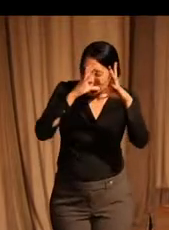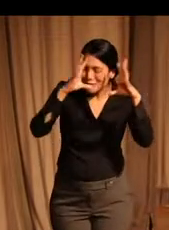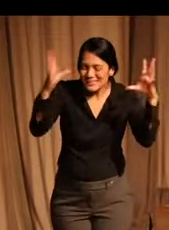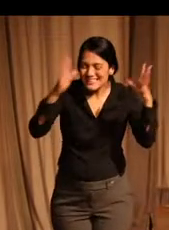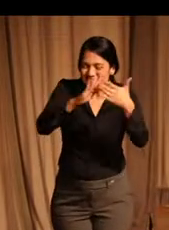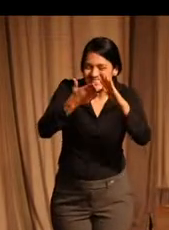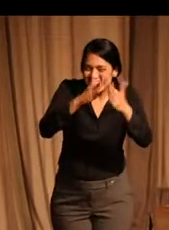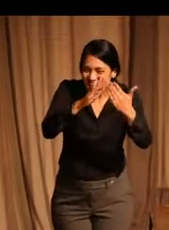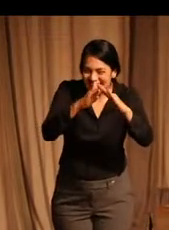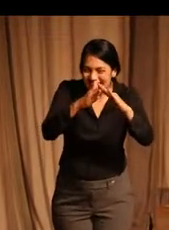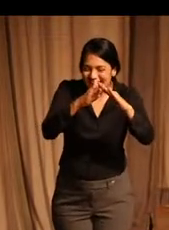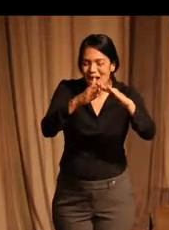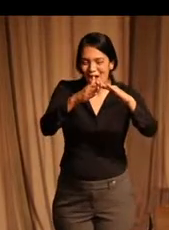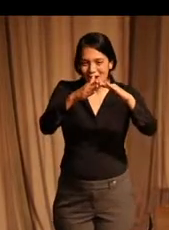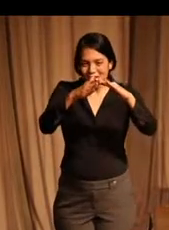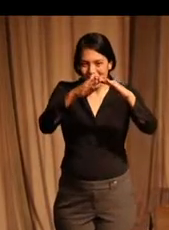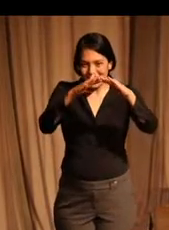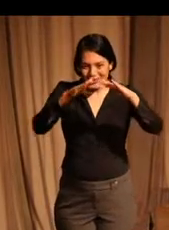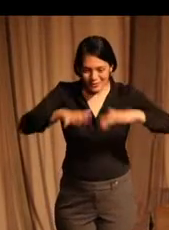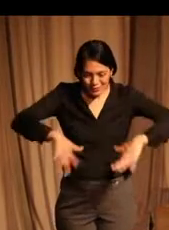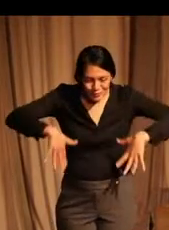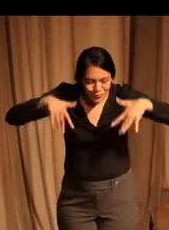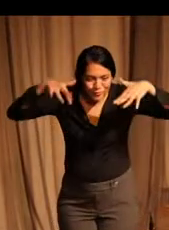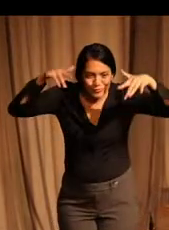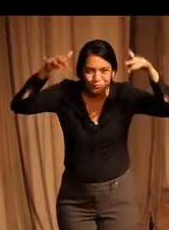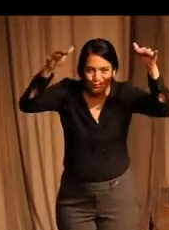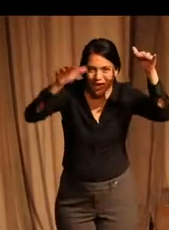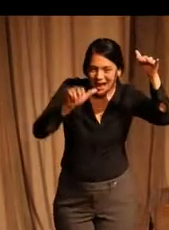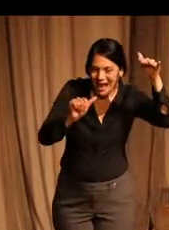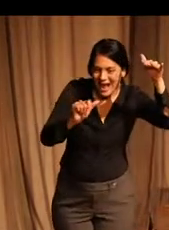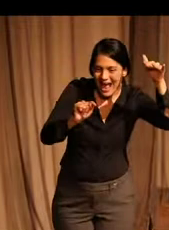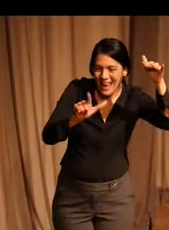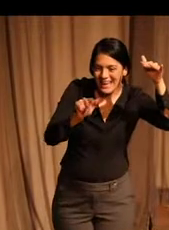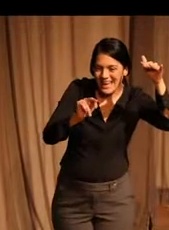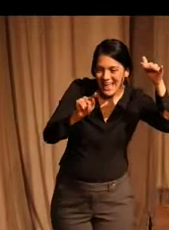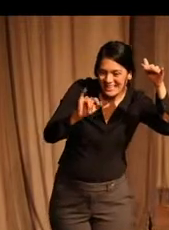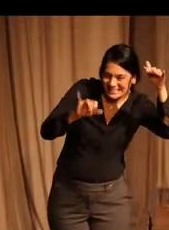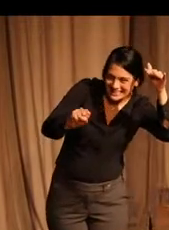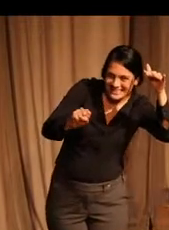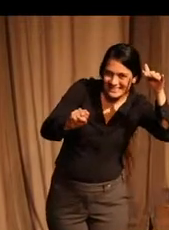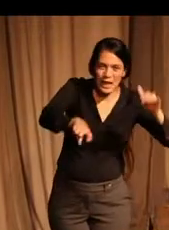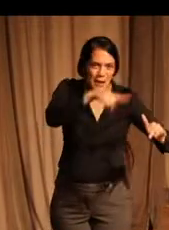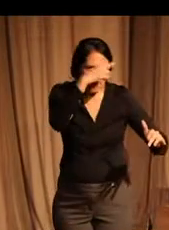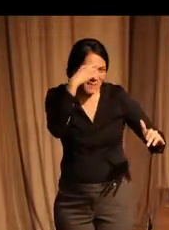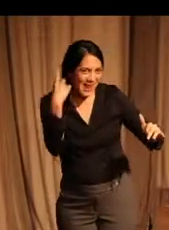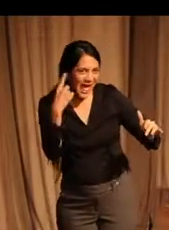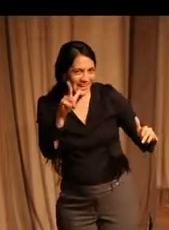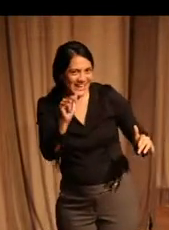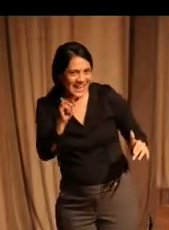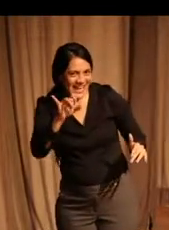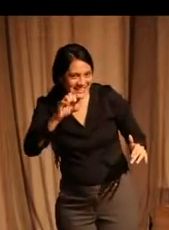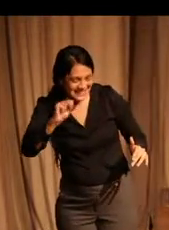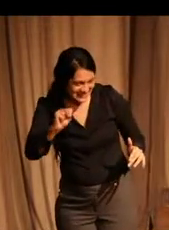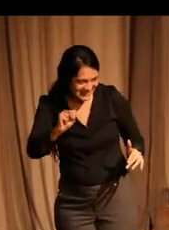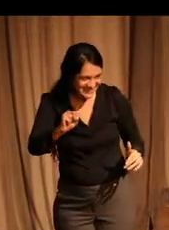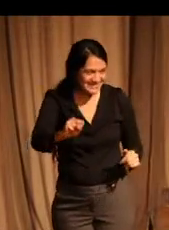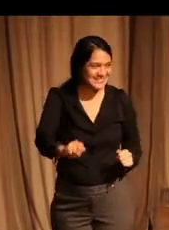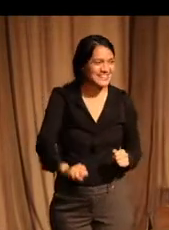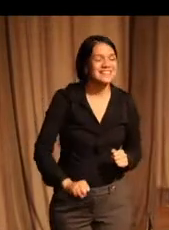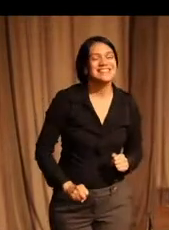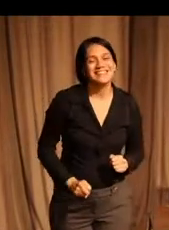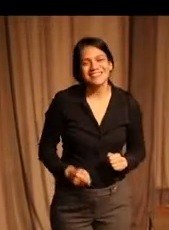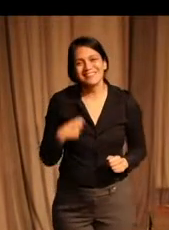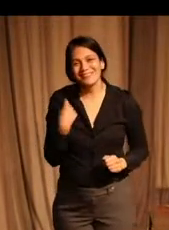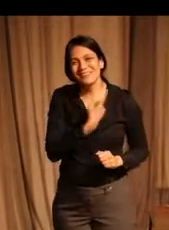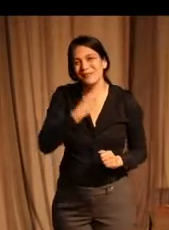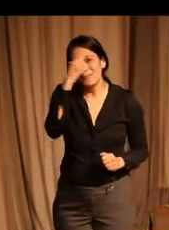like Atlantis. Black Atlantis. There you go. Black Atlantis. We are people of the water, Agwe, Oshun. Listen, the water is ours.